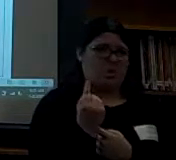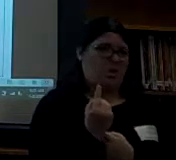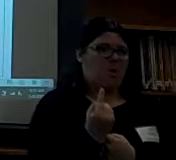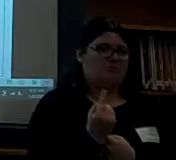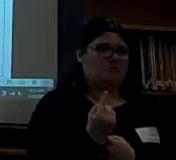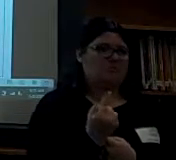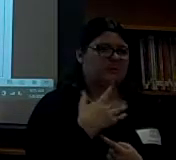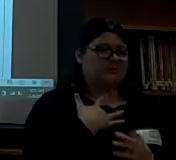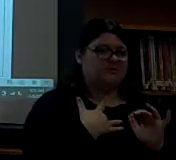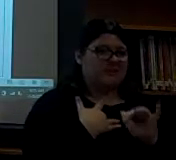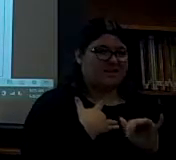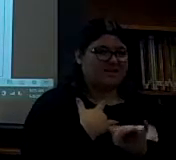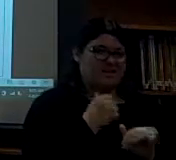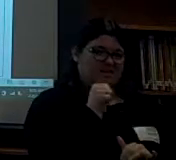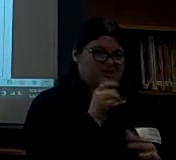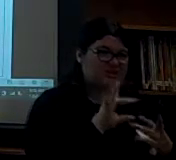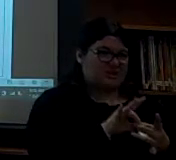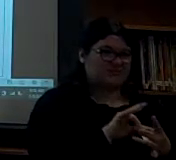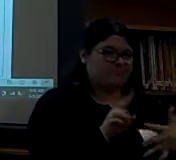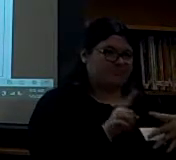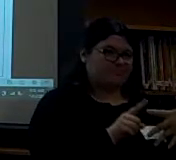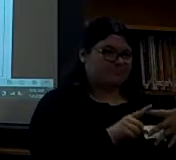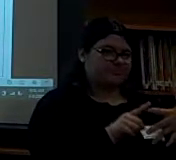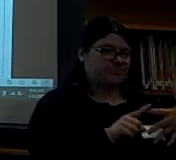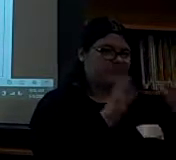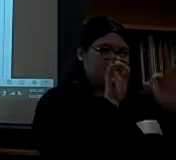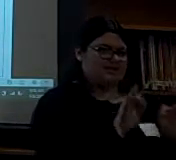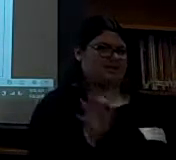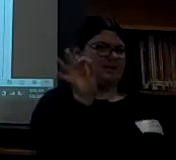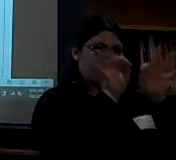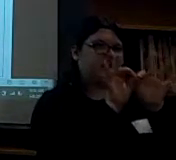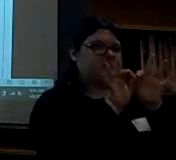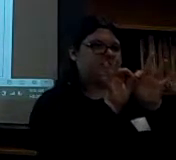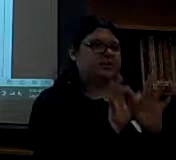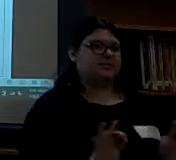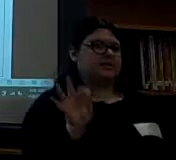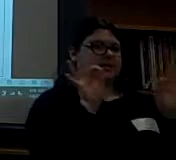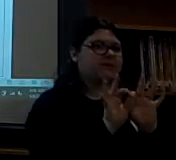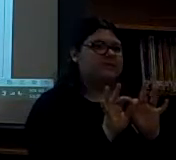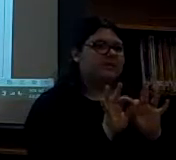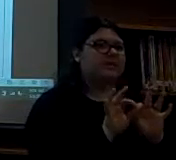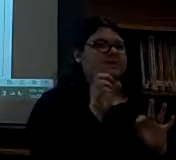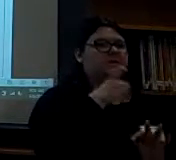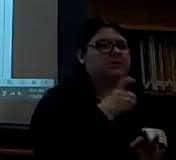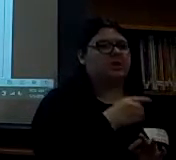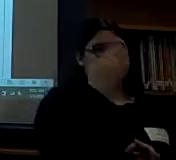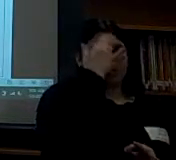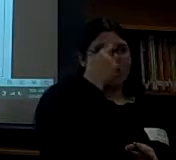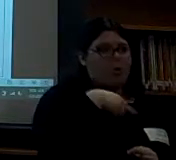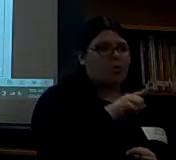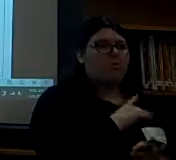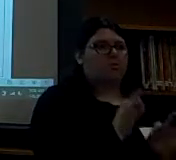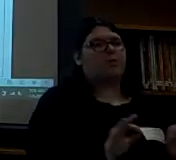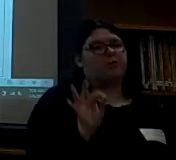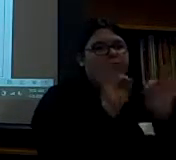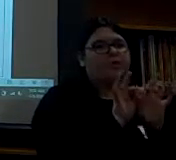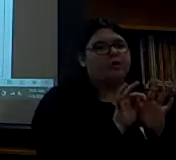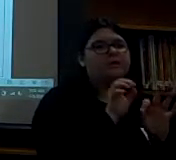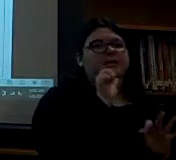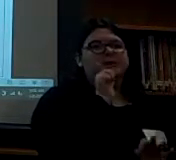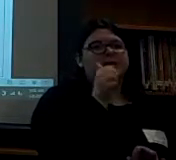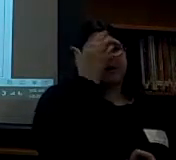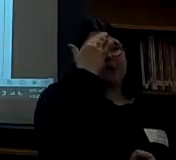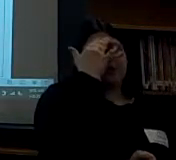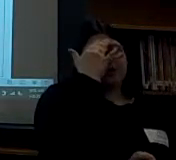connected. The next need is the need for significance. Significance is the need to know we matter. It's not enough to